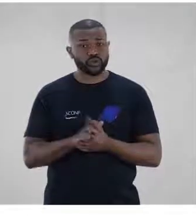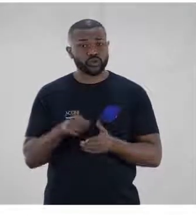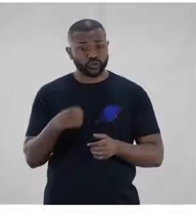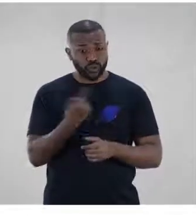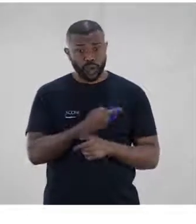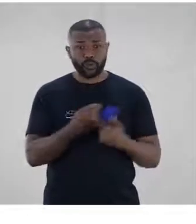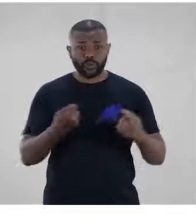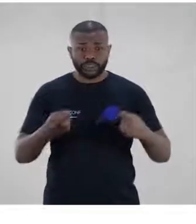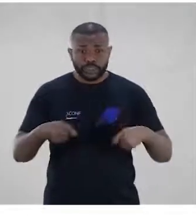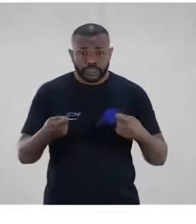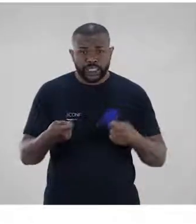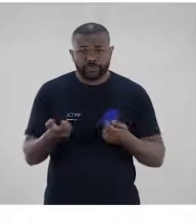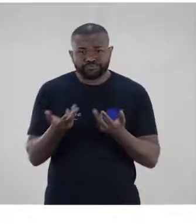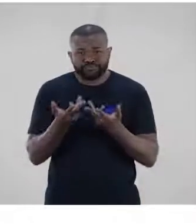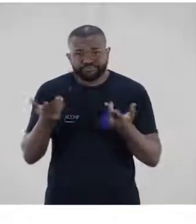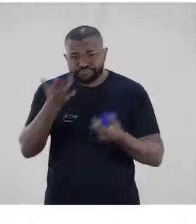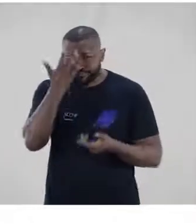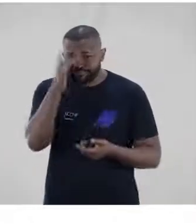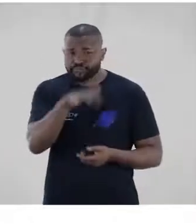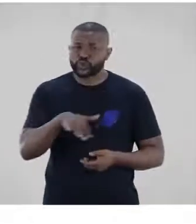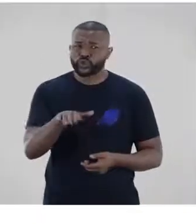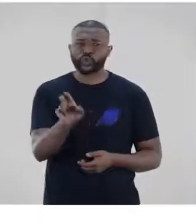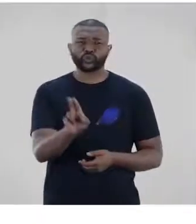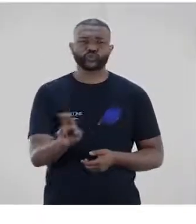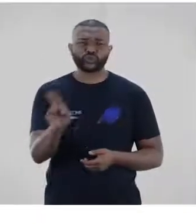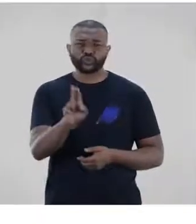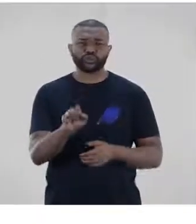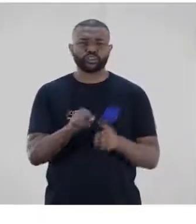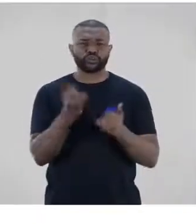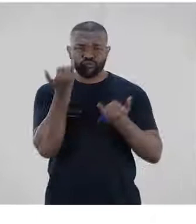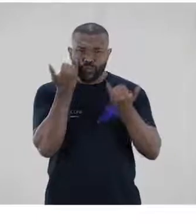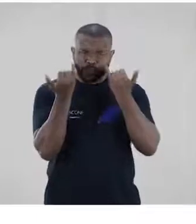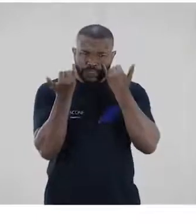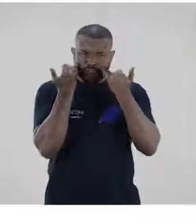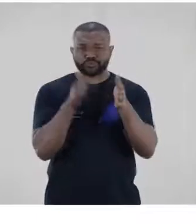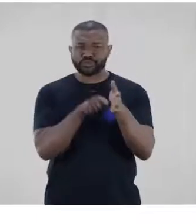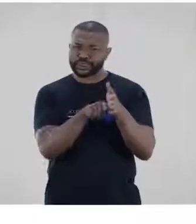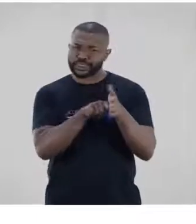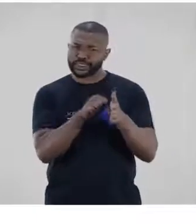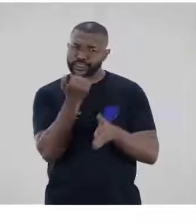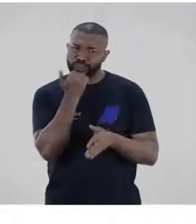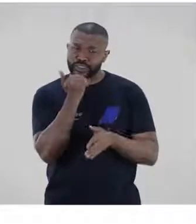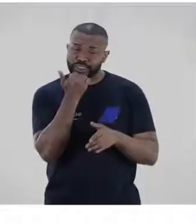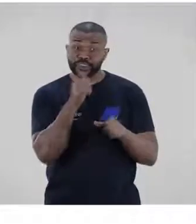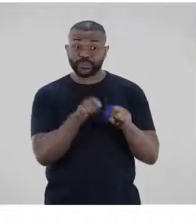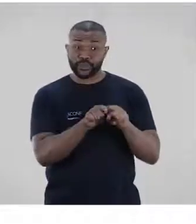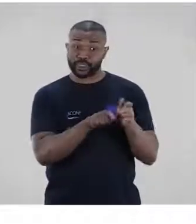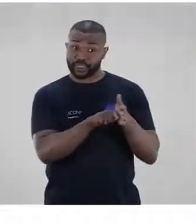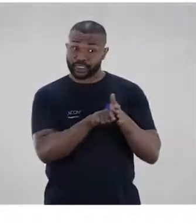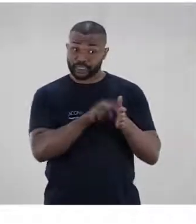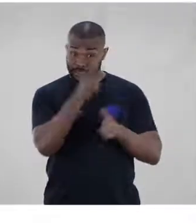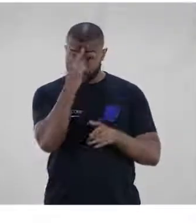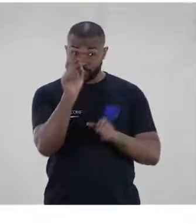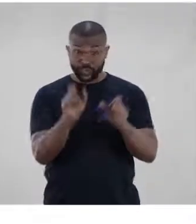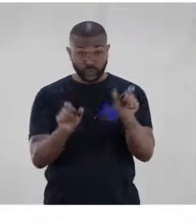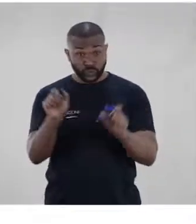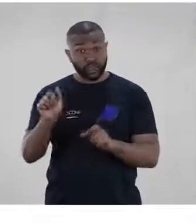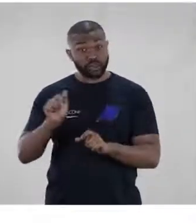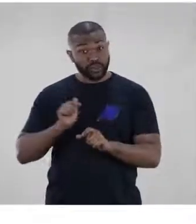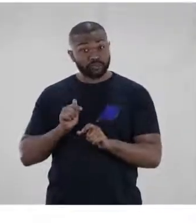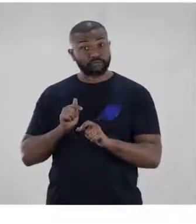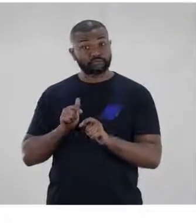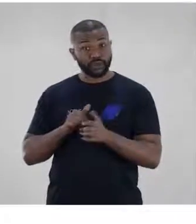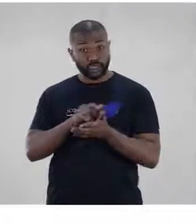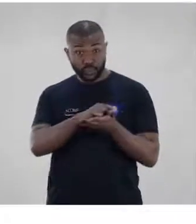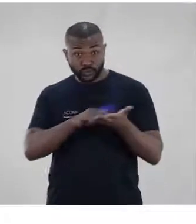and really delight the experience of data users. And the data users are, data scientists, data analysts, people that write reports or